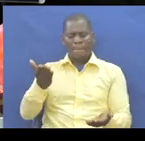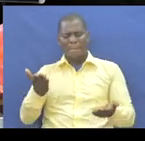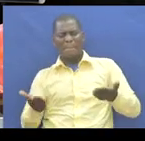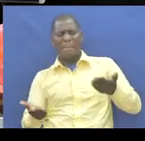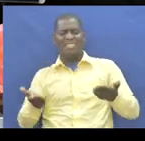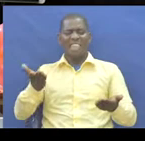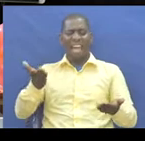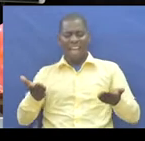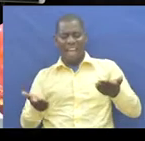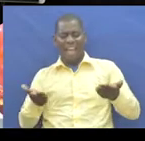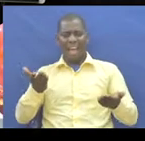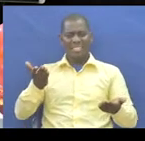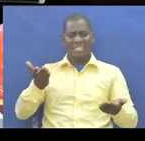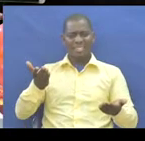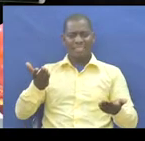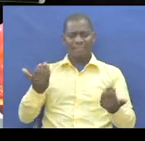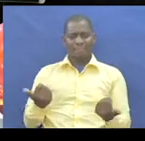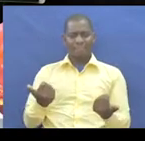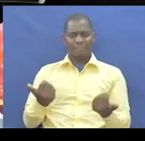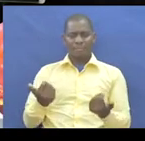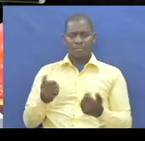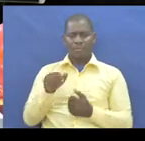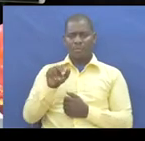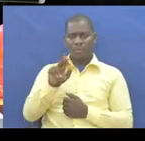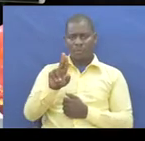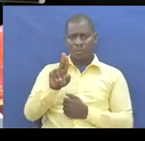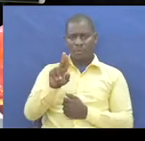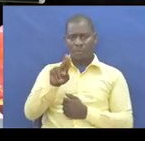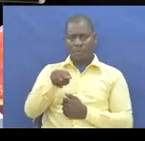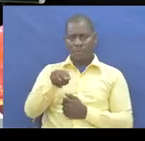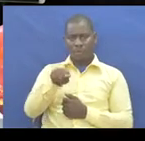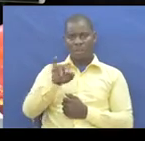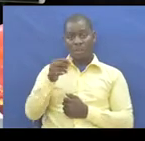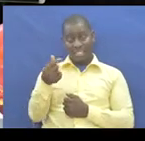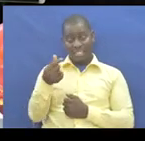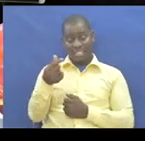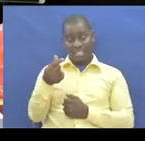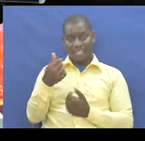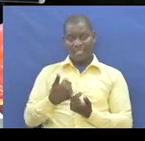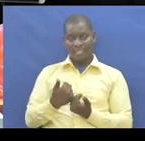being allocated. Force is measured